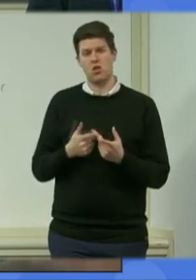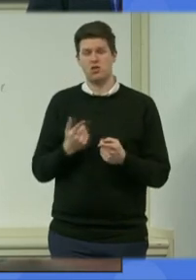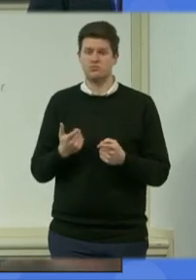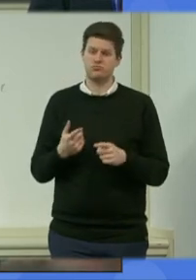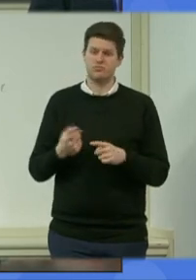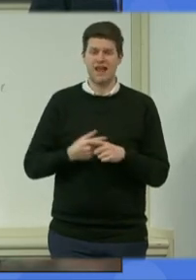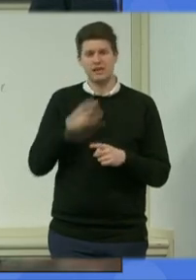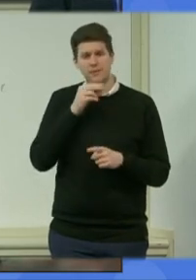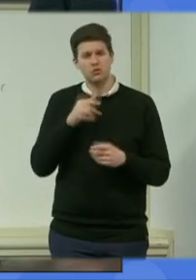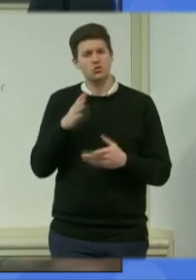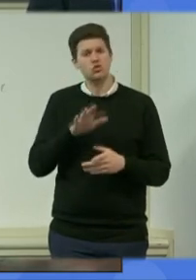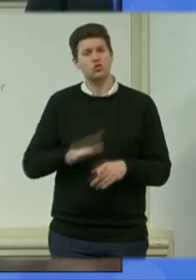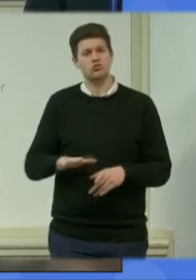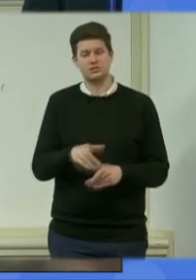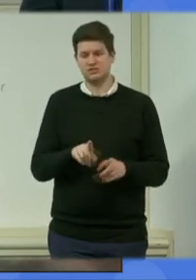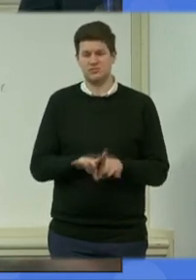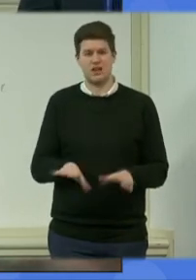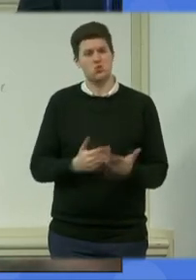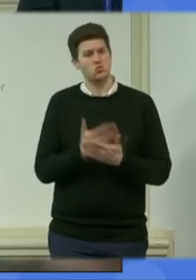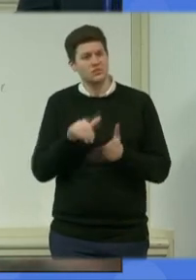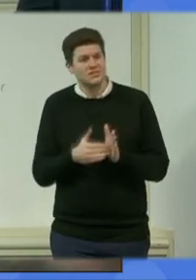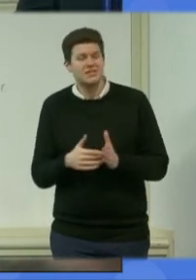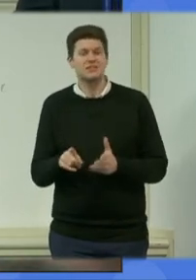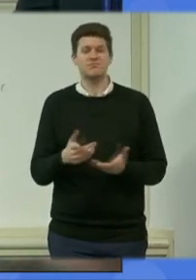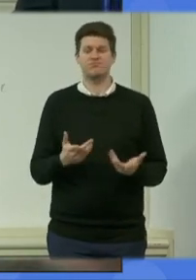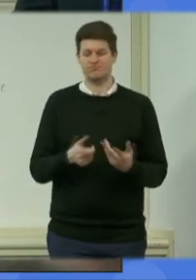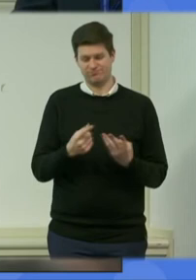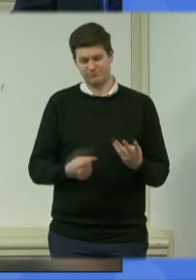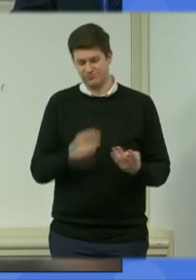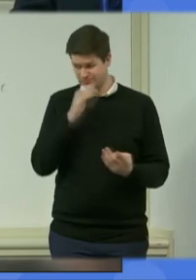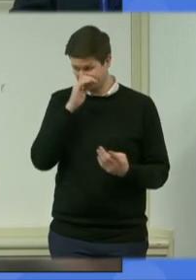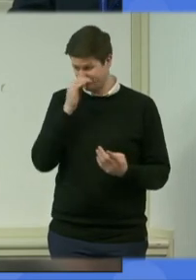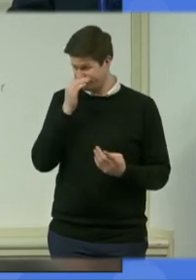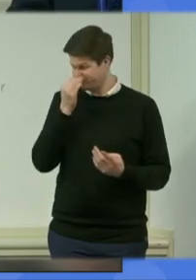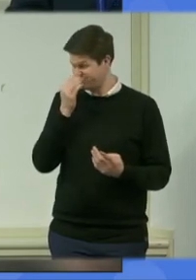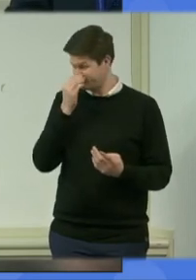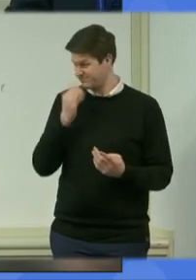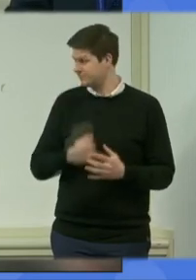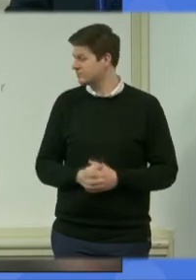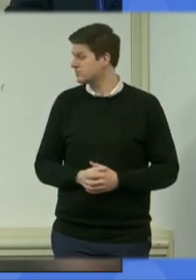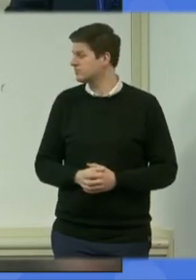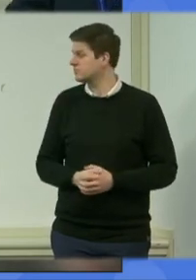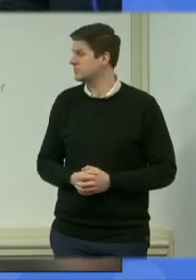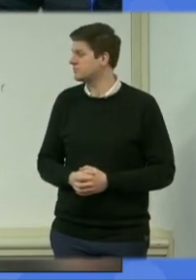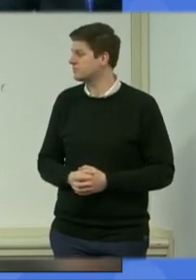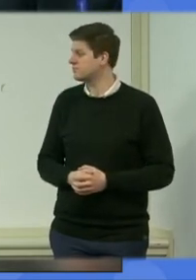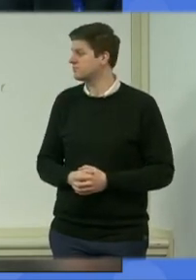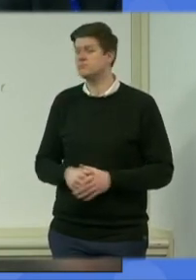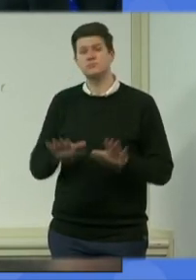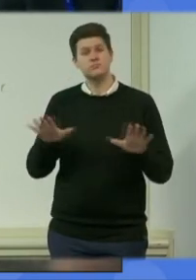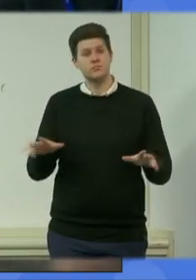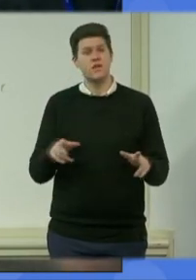there. Okay, great. So let me just fish this out. I think you now have 2 or 3 minutes